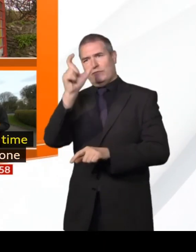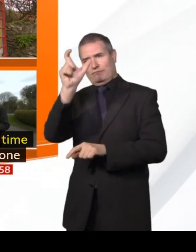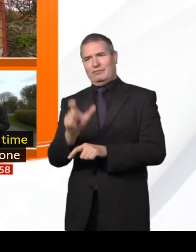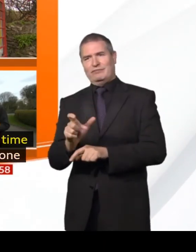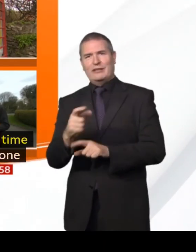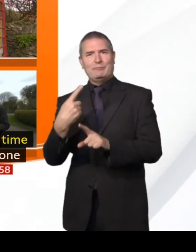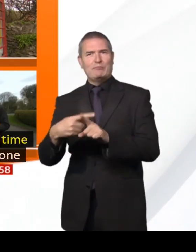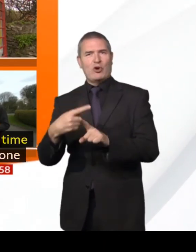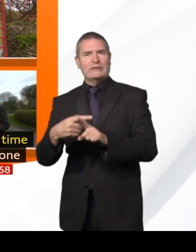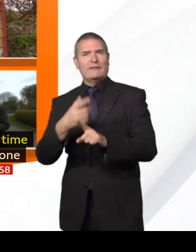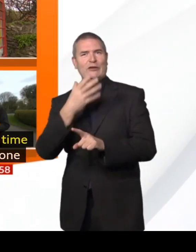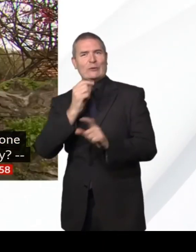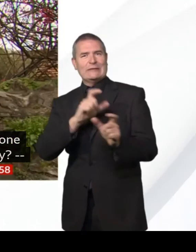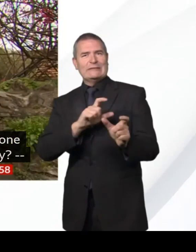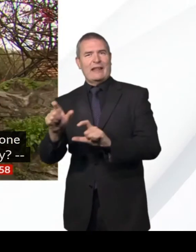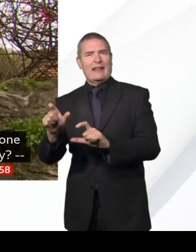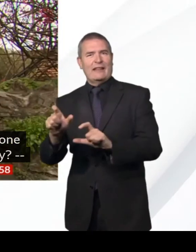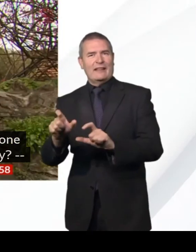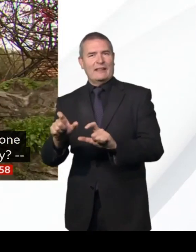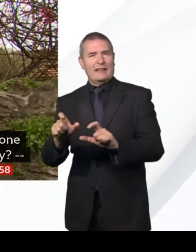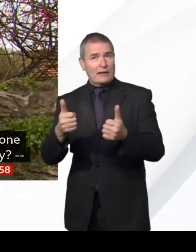suppose.